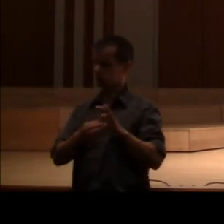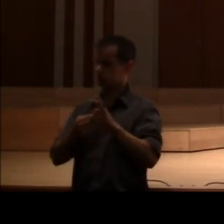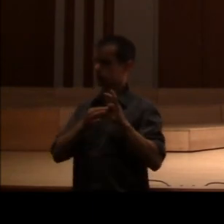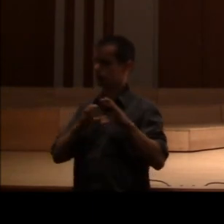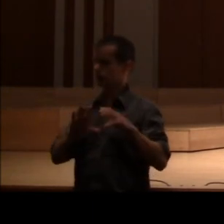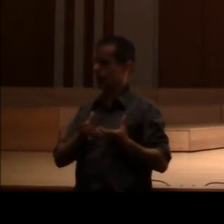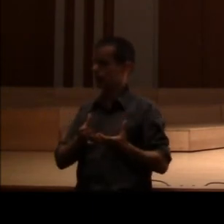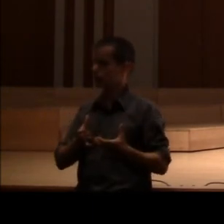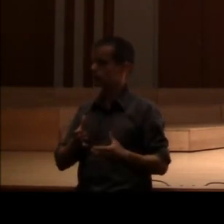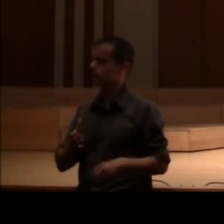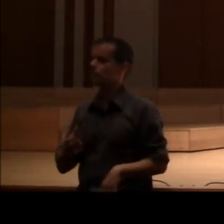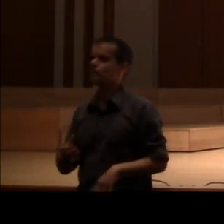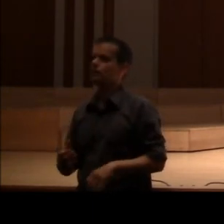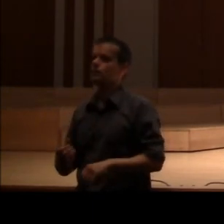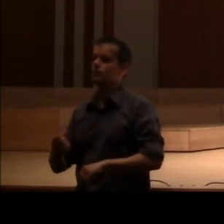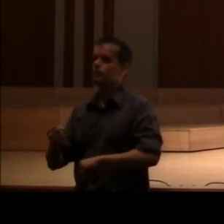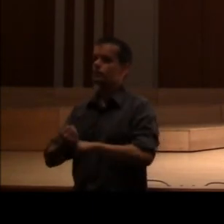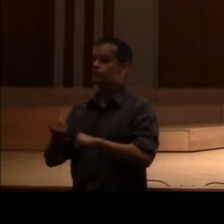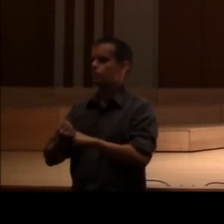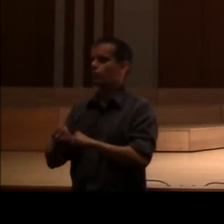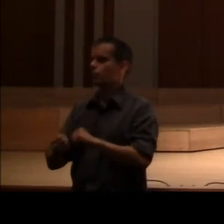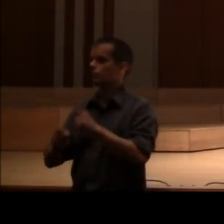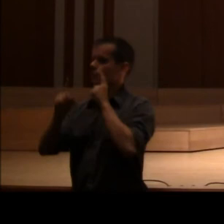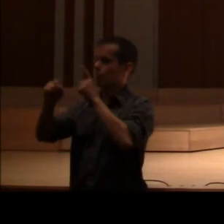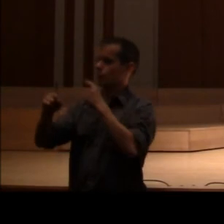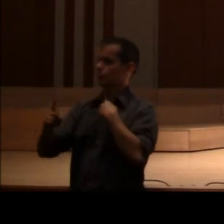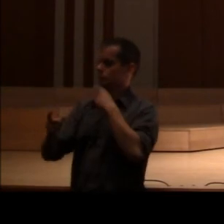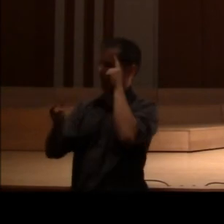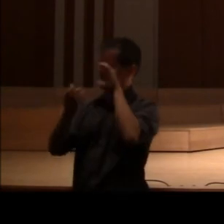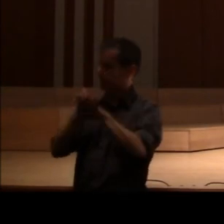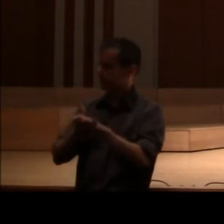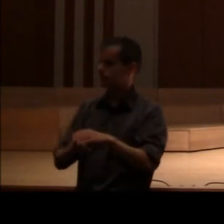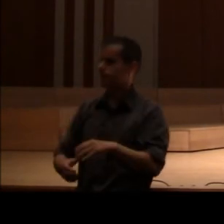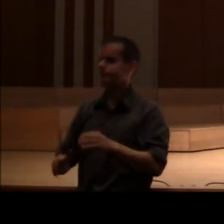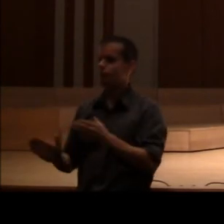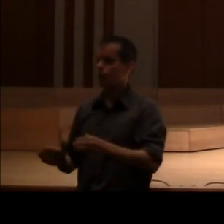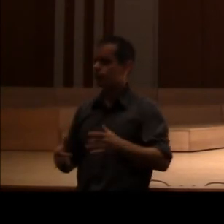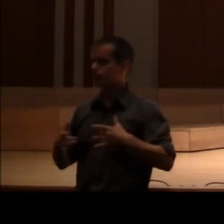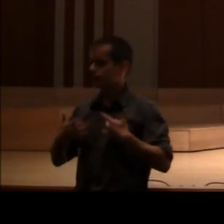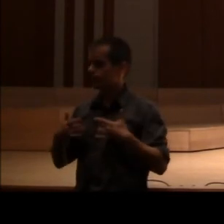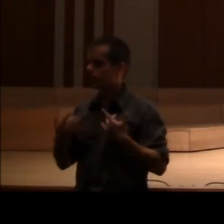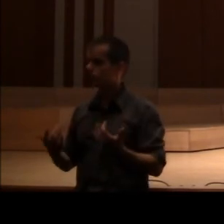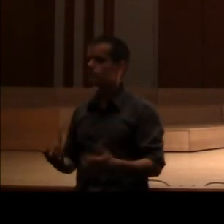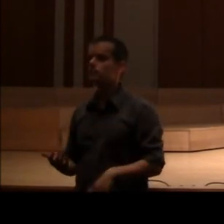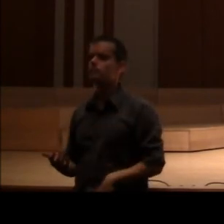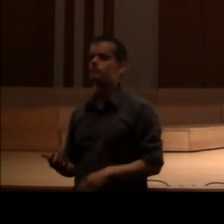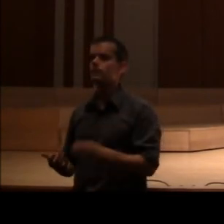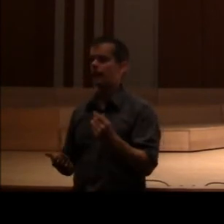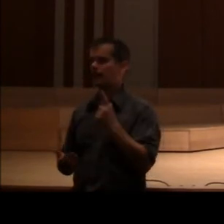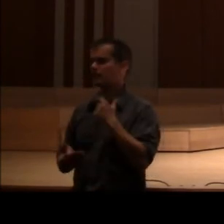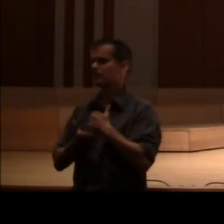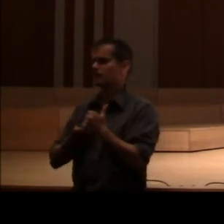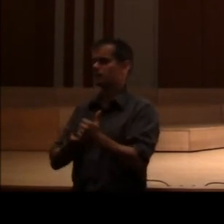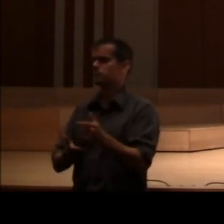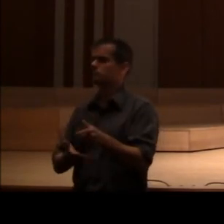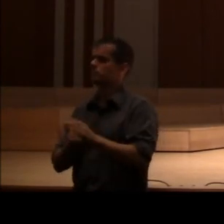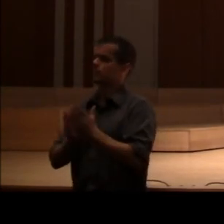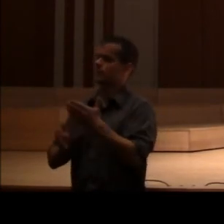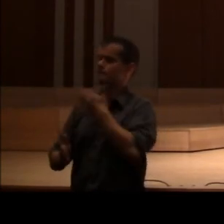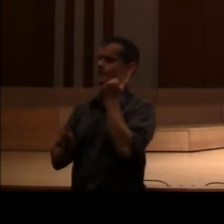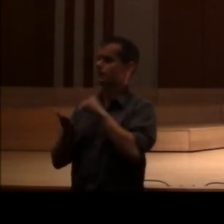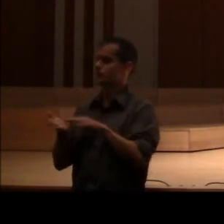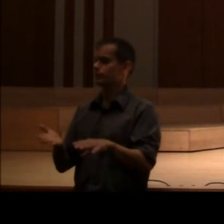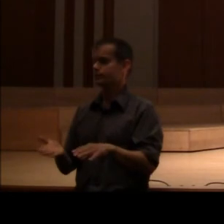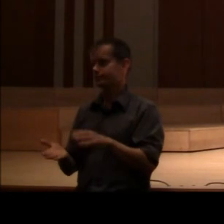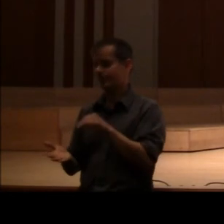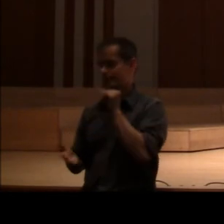to promote the causes we believe in, to organize events, and to all in all, really, I think, be better citizens in some ways. Obviously, that's not all that